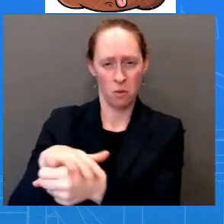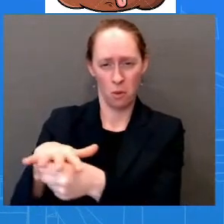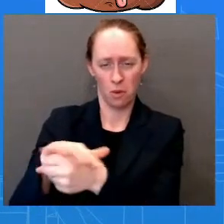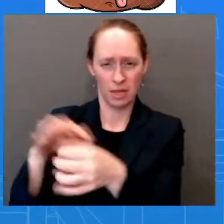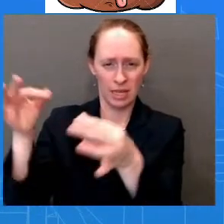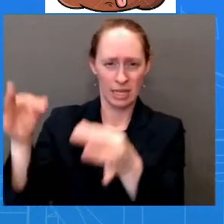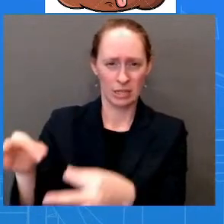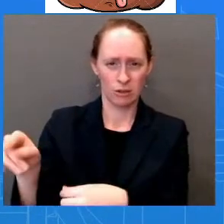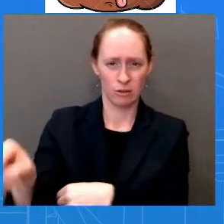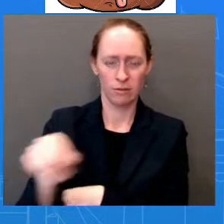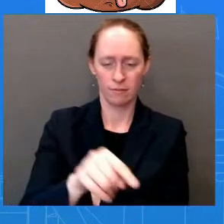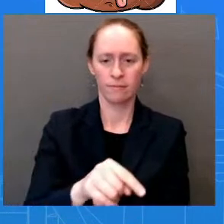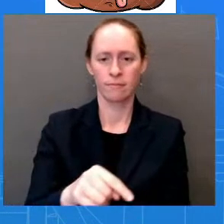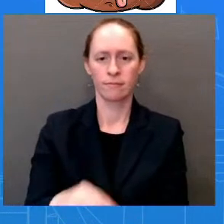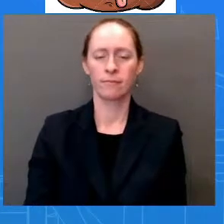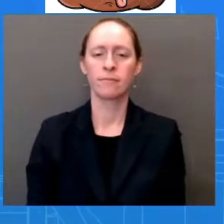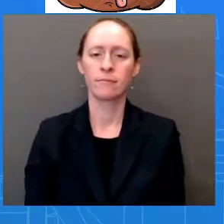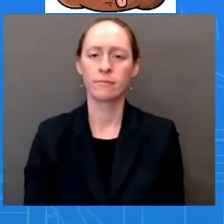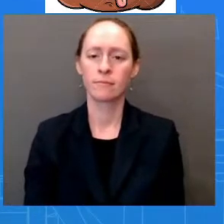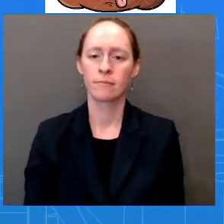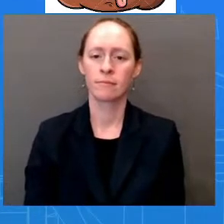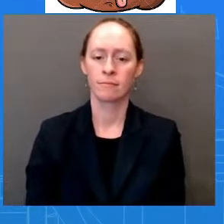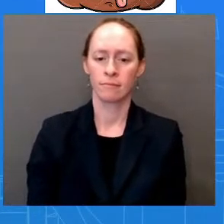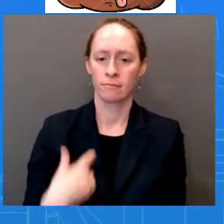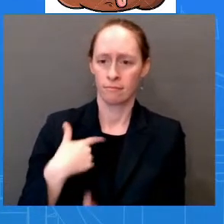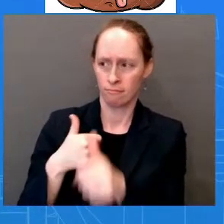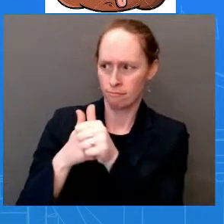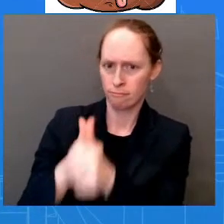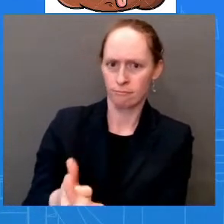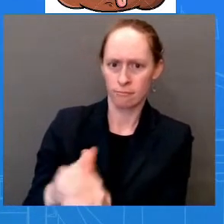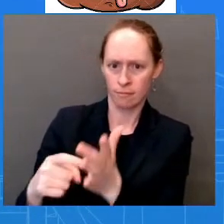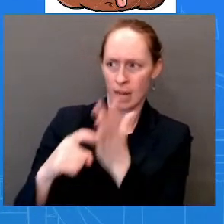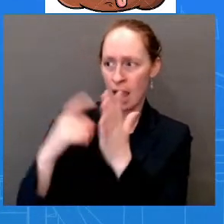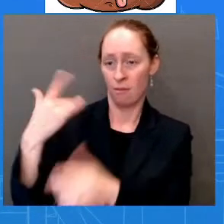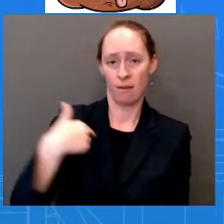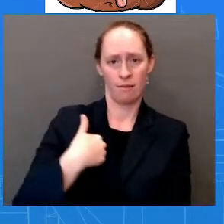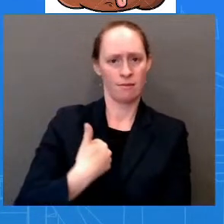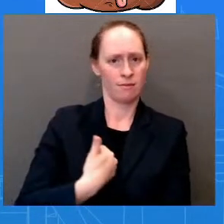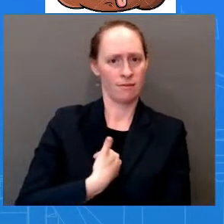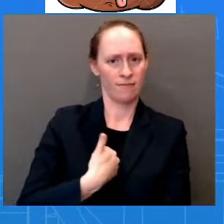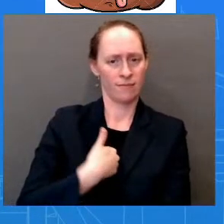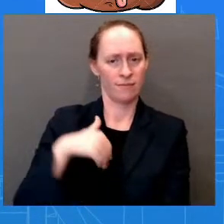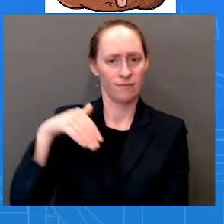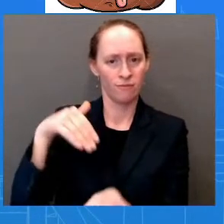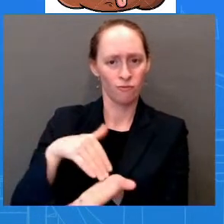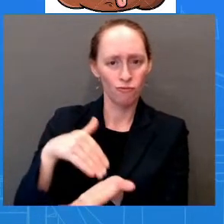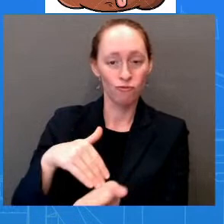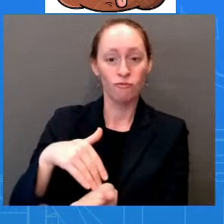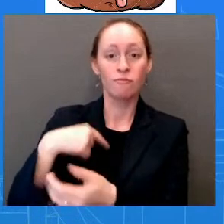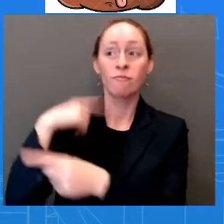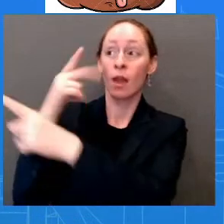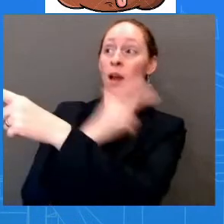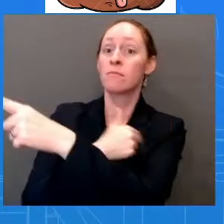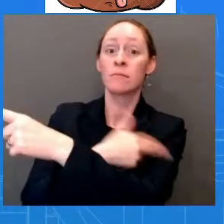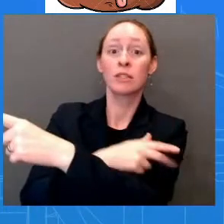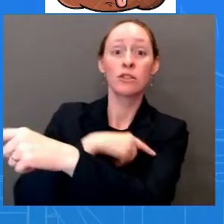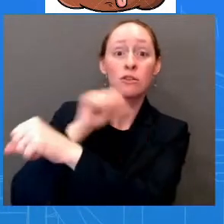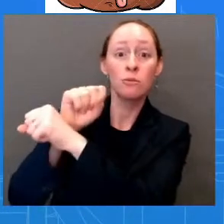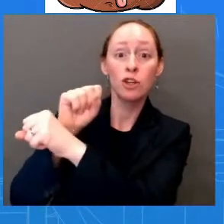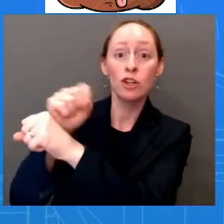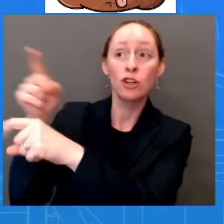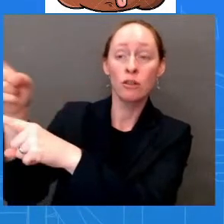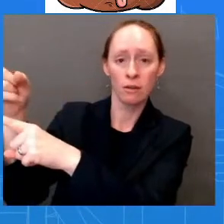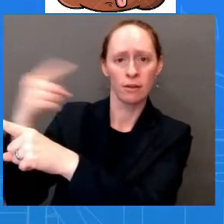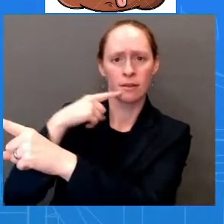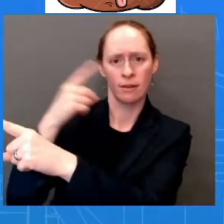flu vaccine, because as a physician, the hospital where I worked said I could not step foot on campus after I think like December 1st or something